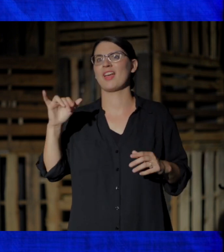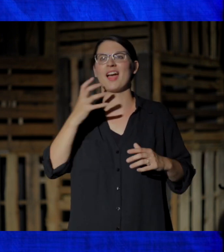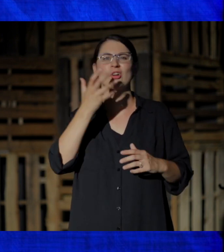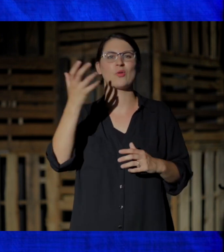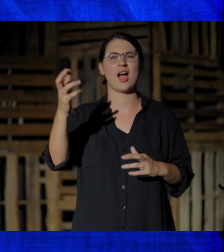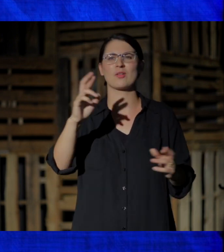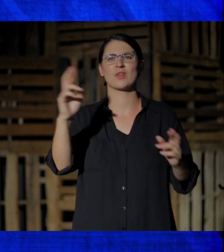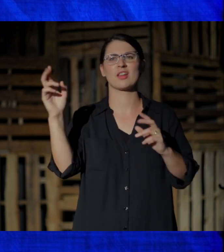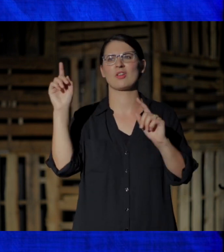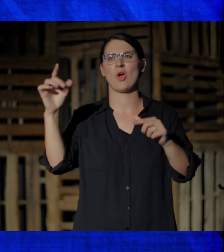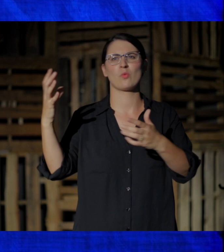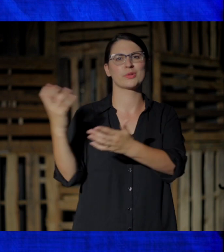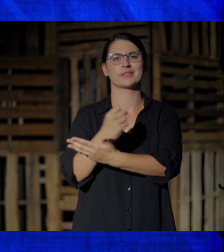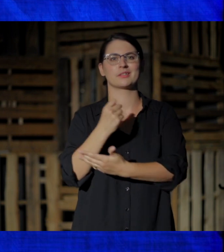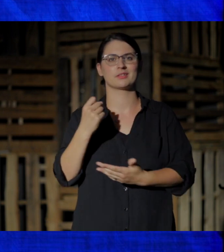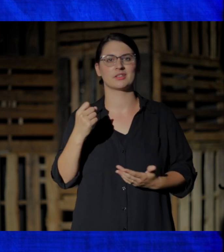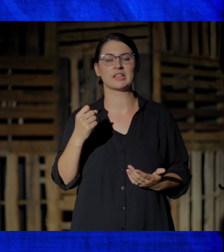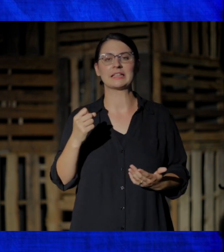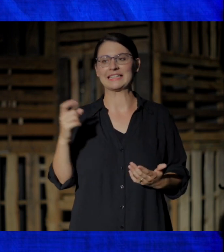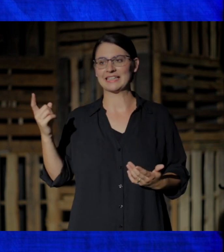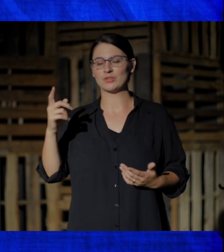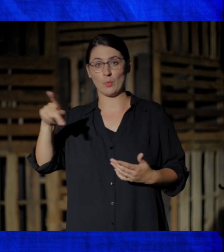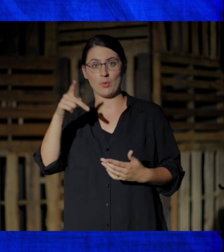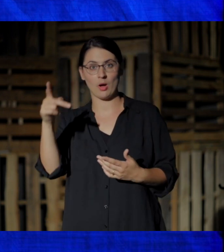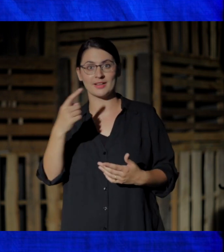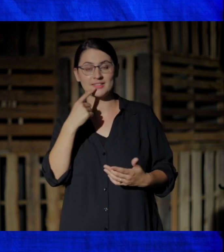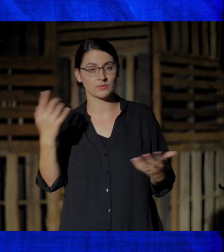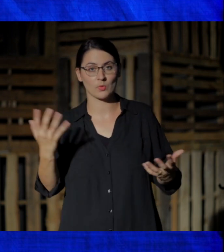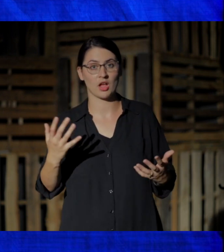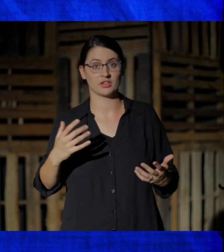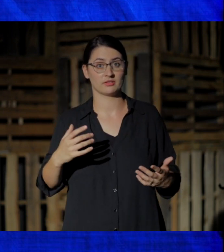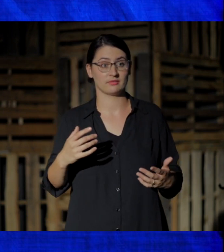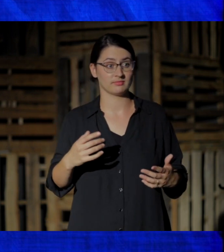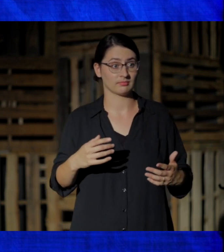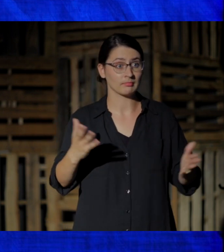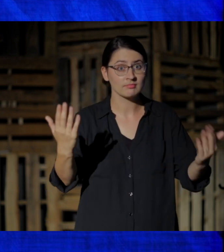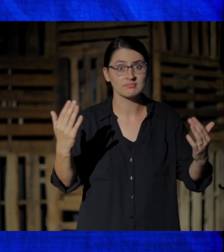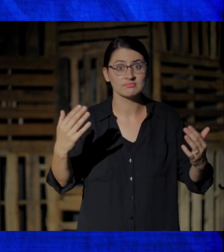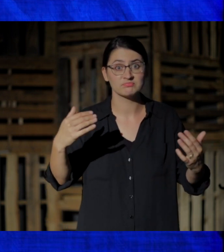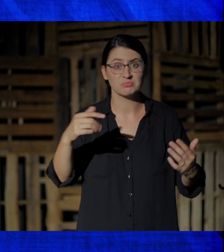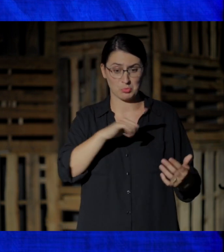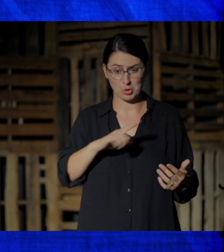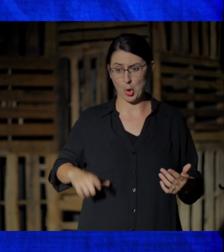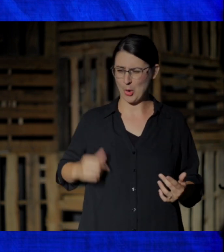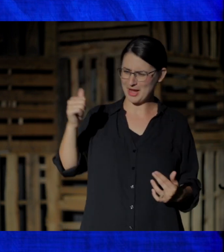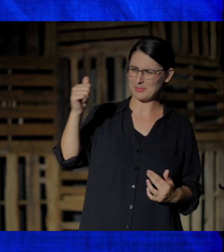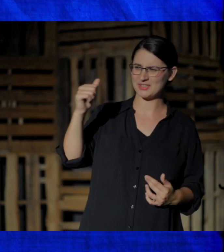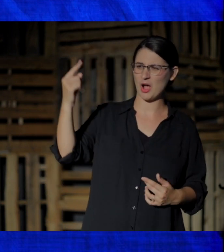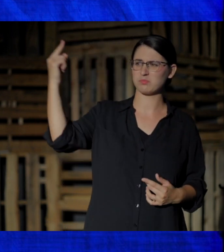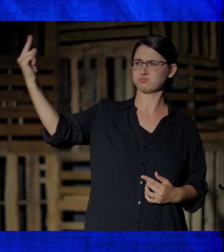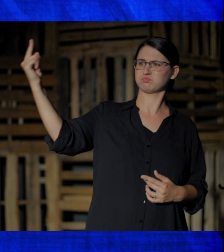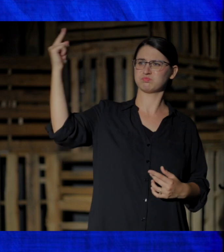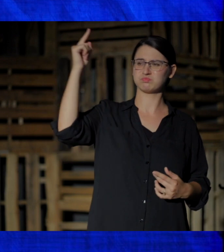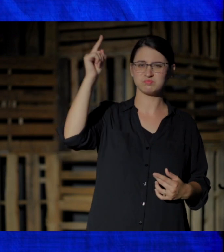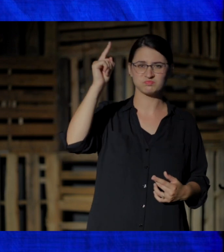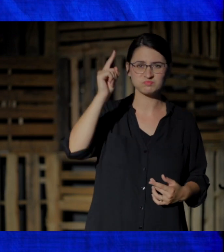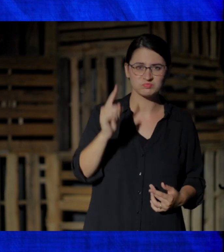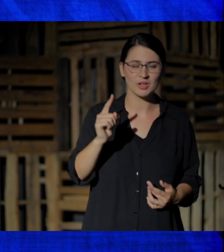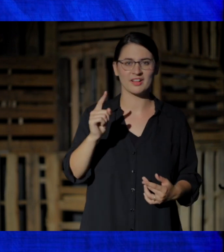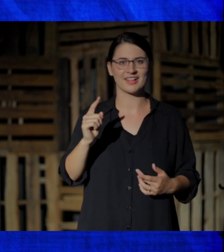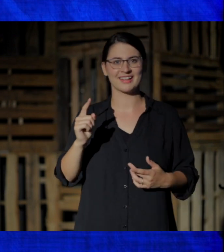you and I as Christians, the Lord himself is going to descend in this manner. He is standing at the gate, ready